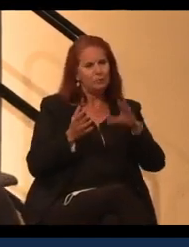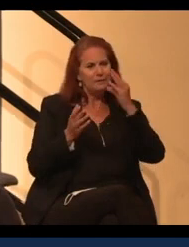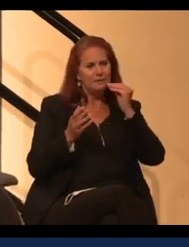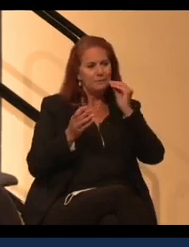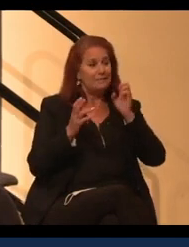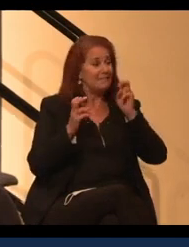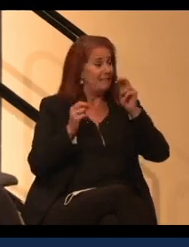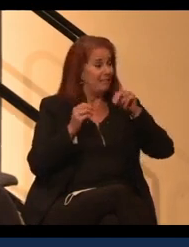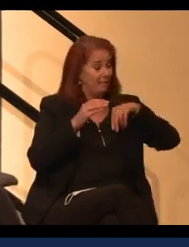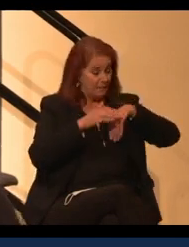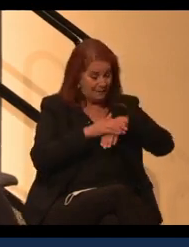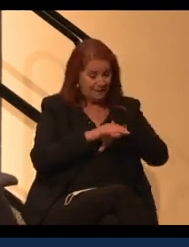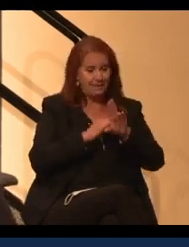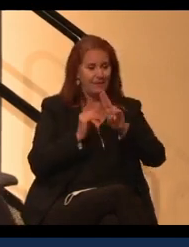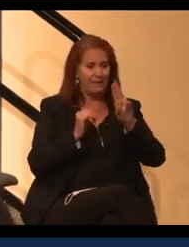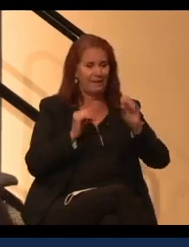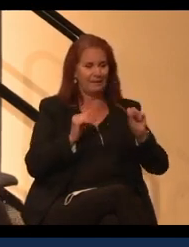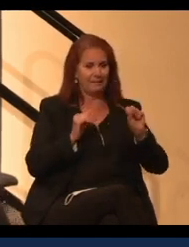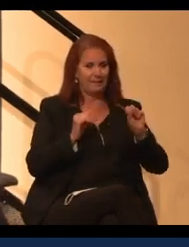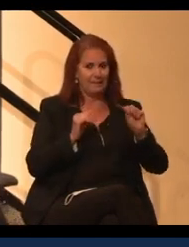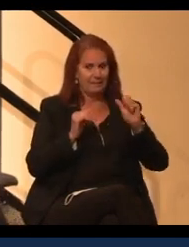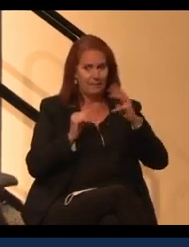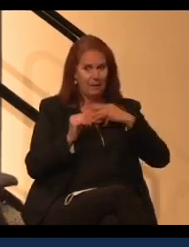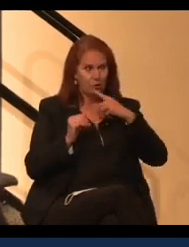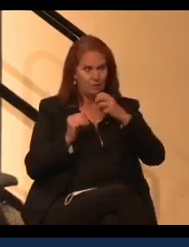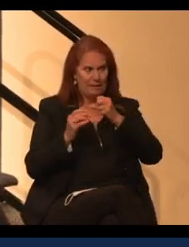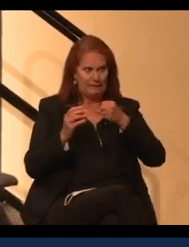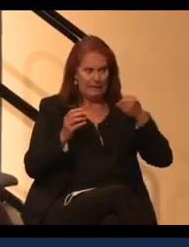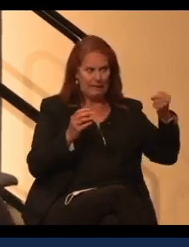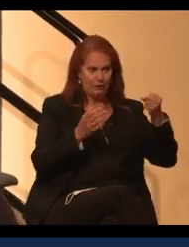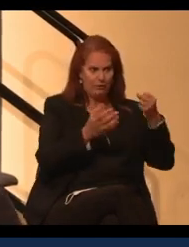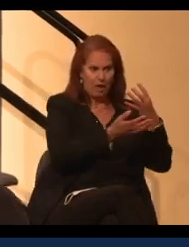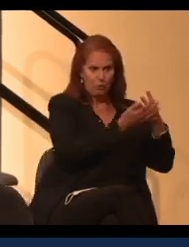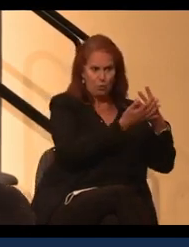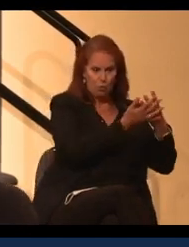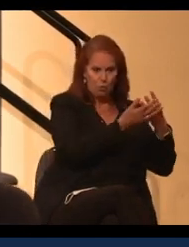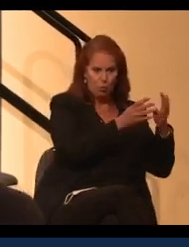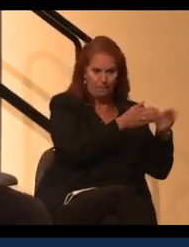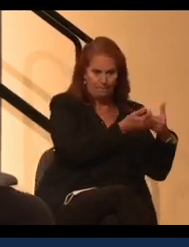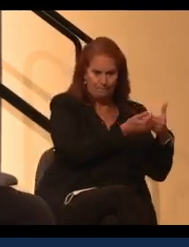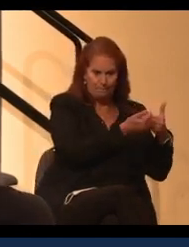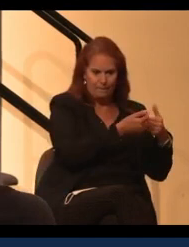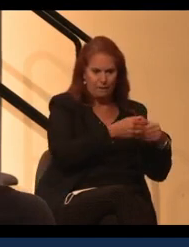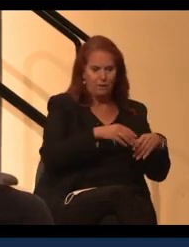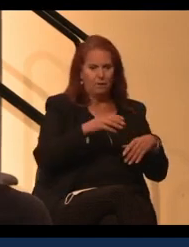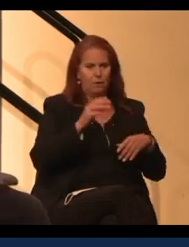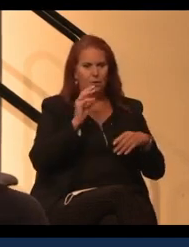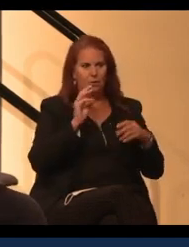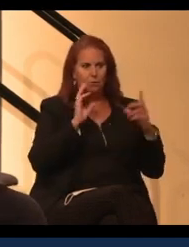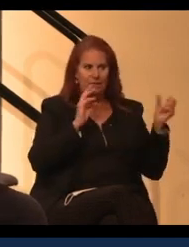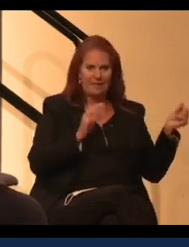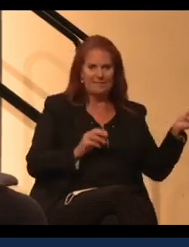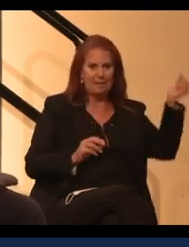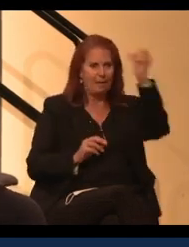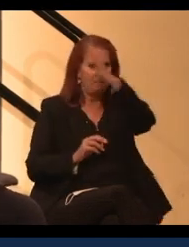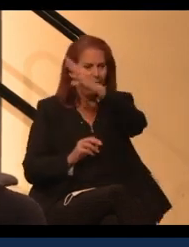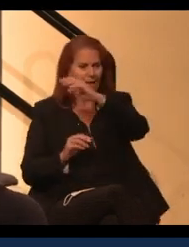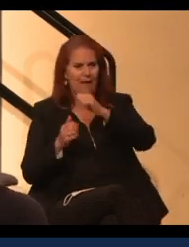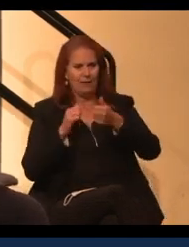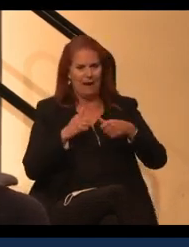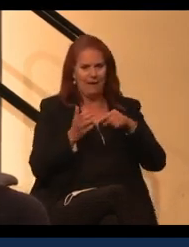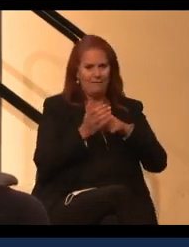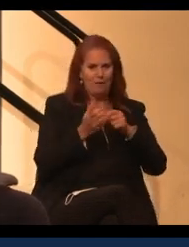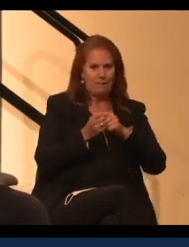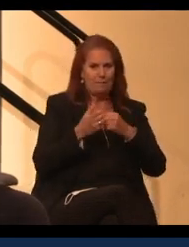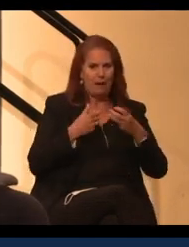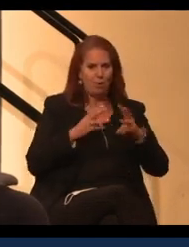upon entering the United States, is, am I going to be taken to that little room? And how, will they send me back? And how can I afford to make